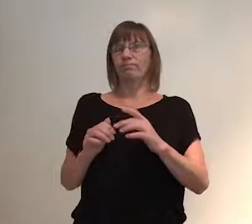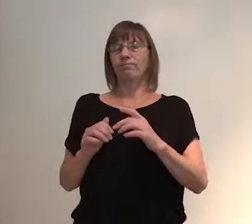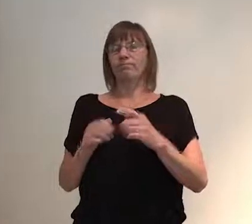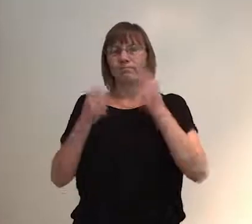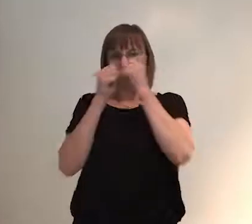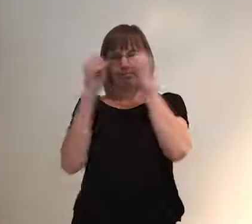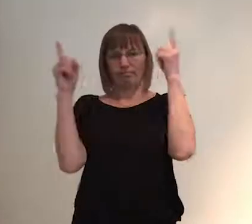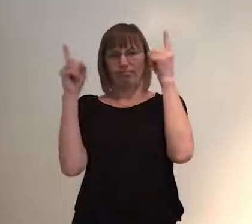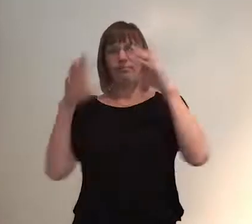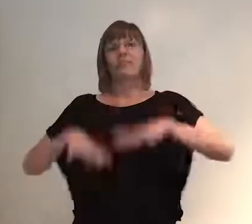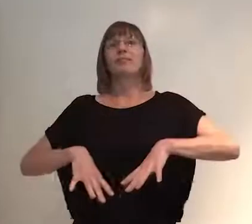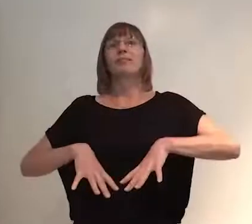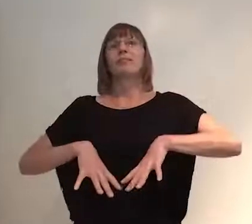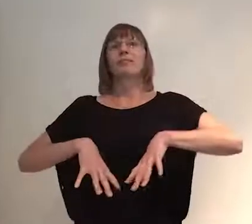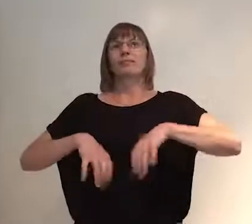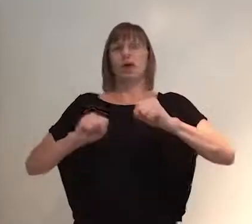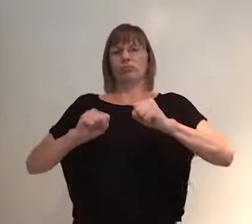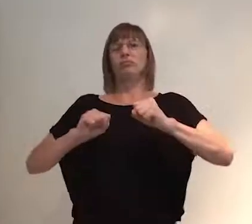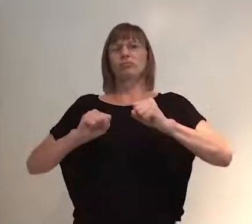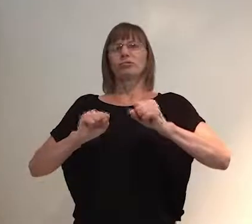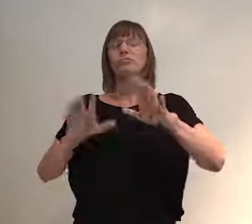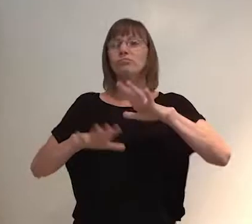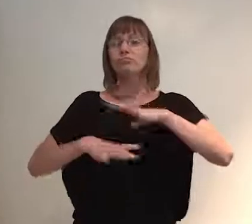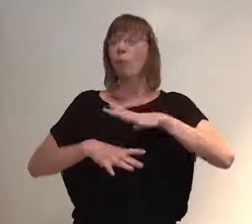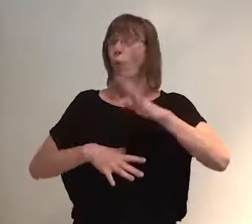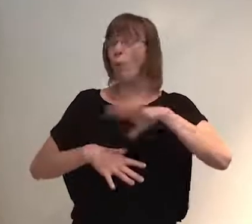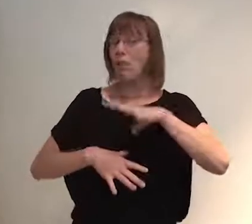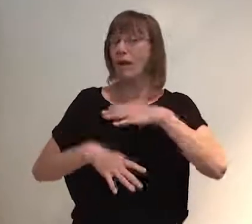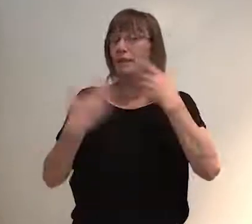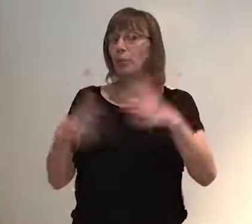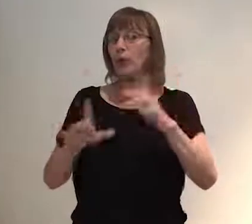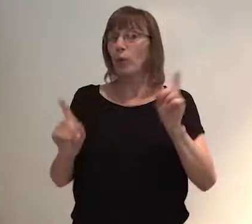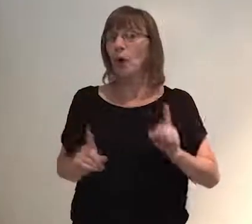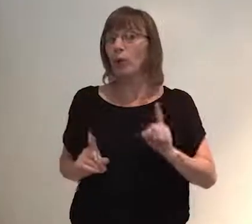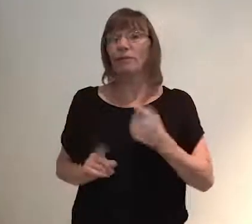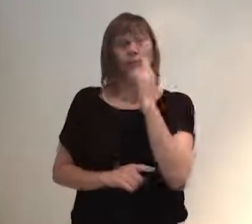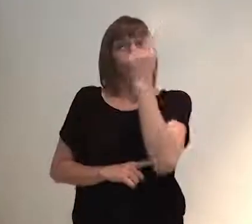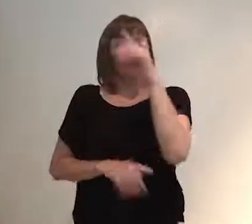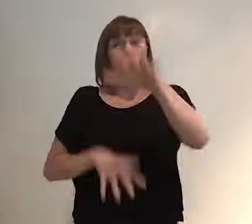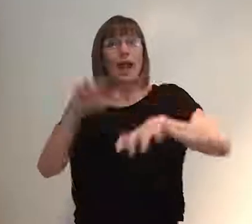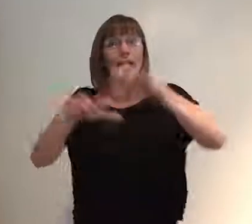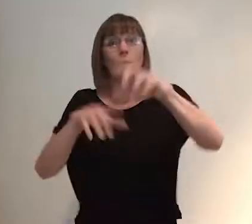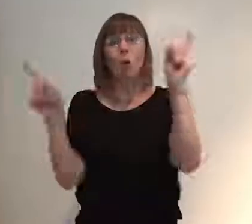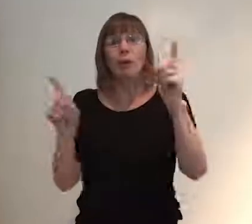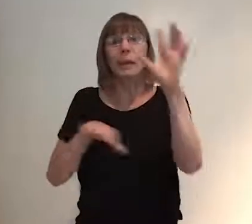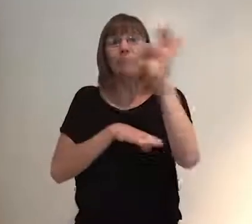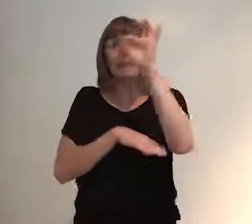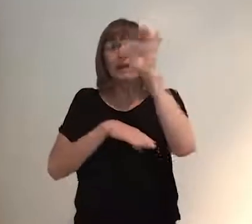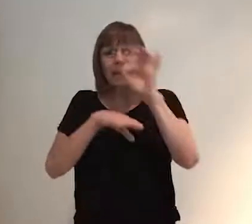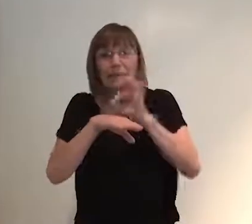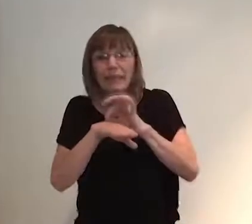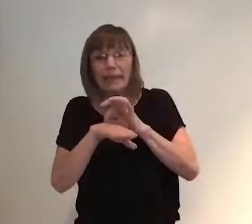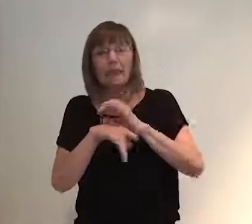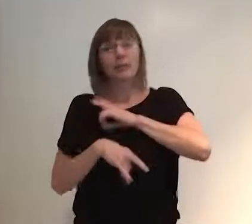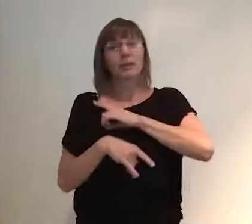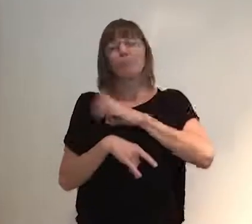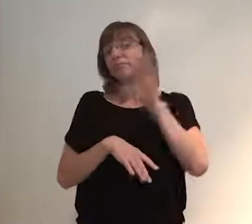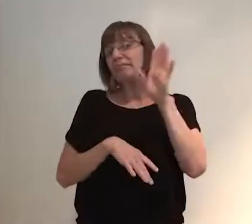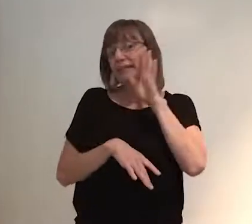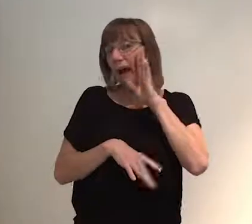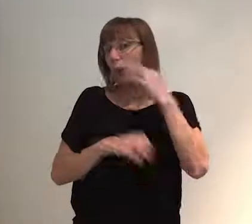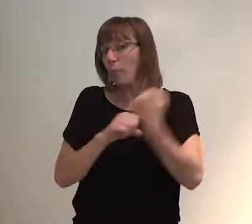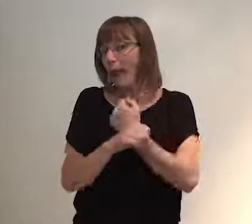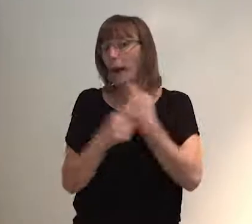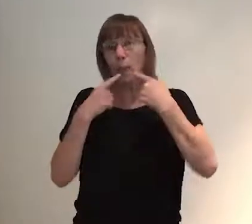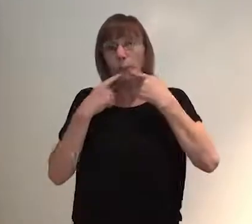Okay, and then opening the eyes, and let's start our practice. So right away, the first animal on the list is a bee, because when we have